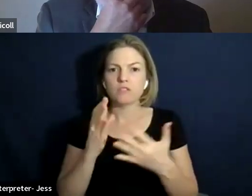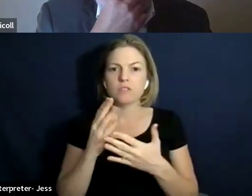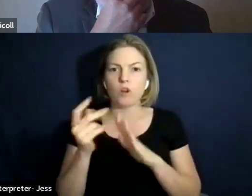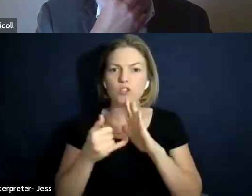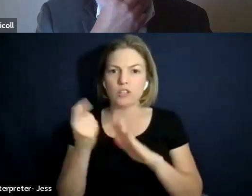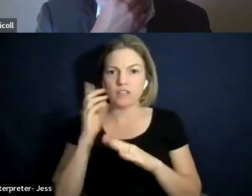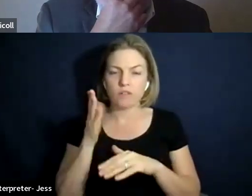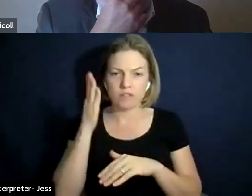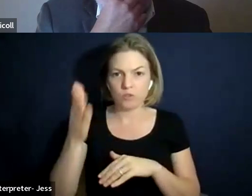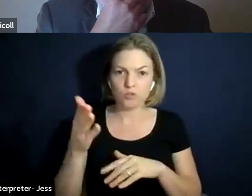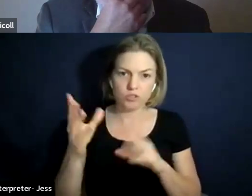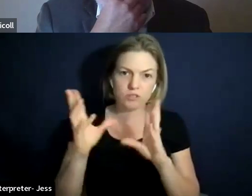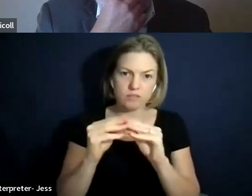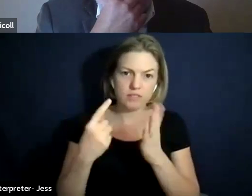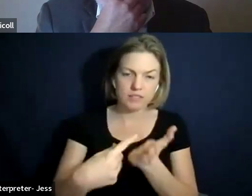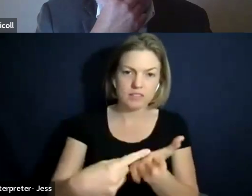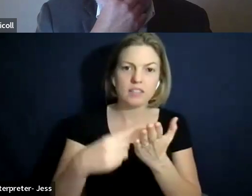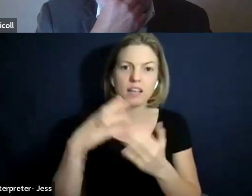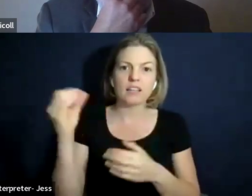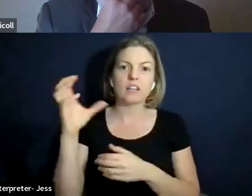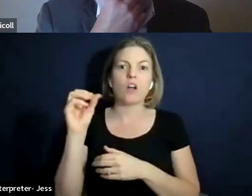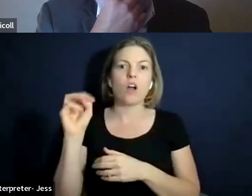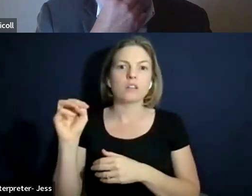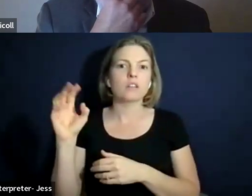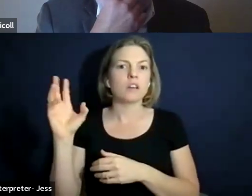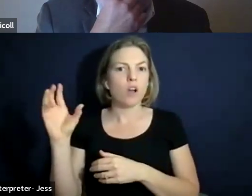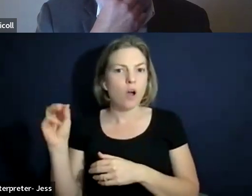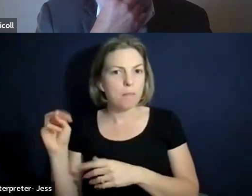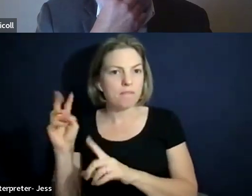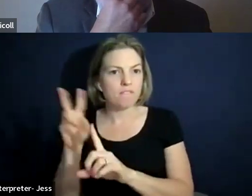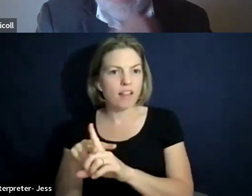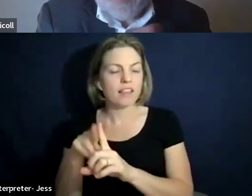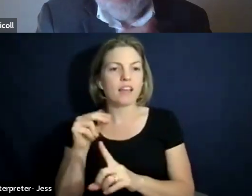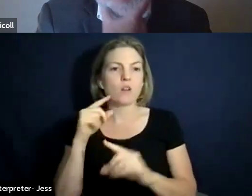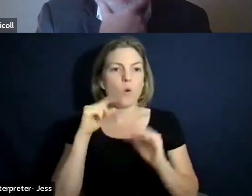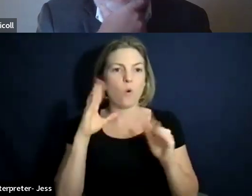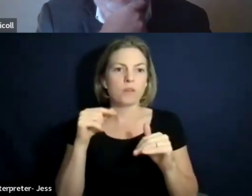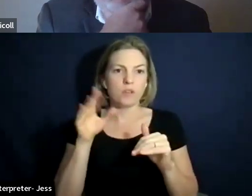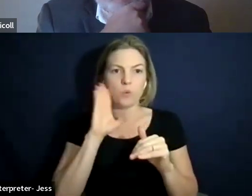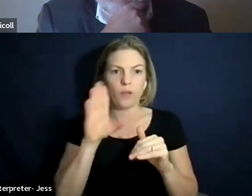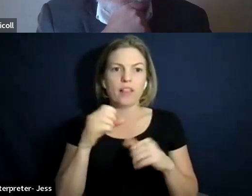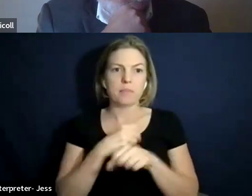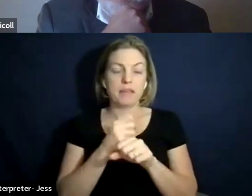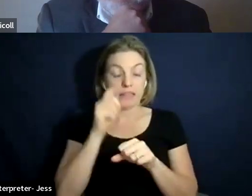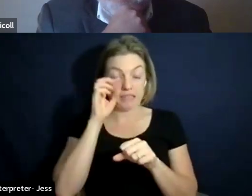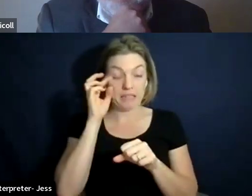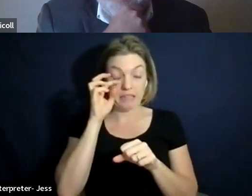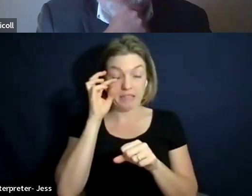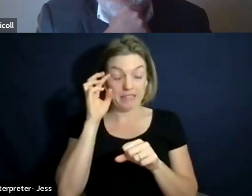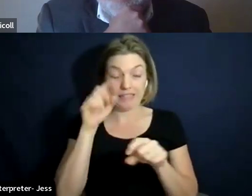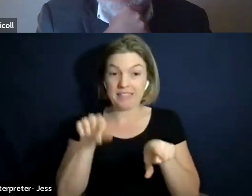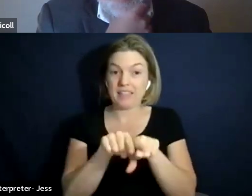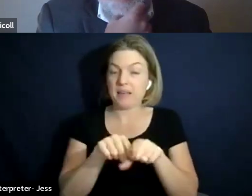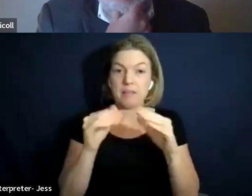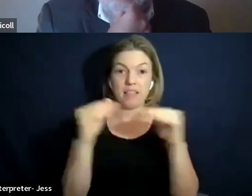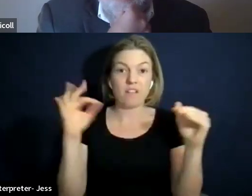community discussion and in the CONCOM filing, and with hopes that they will meet the same levels of environmental consideration and